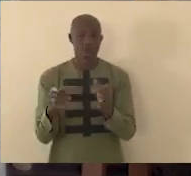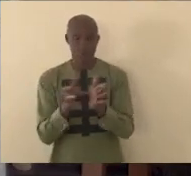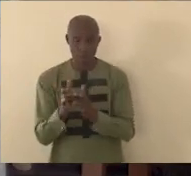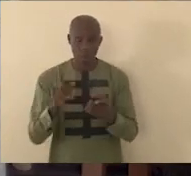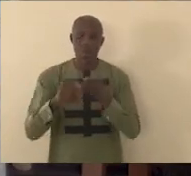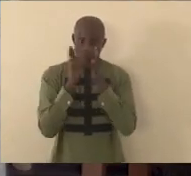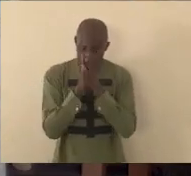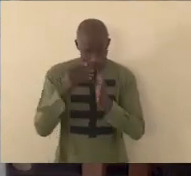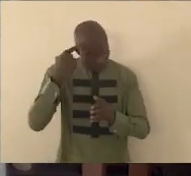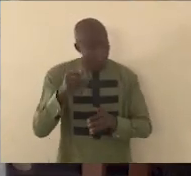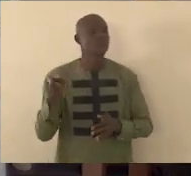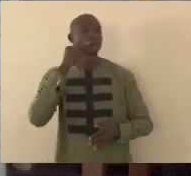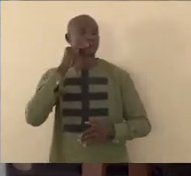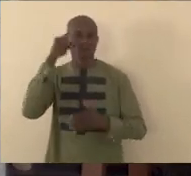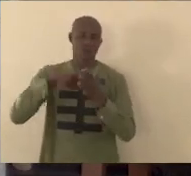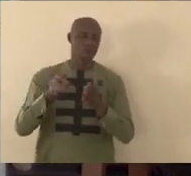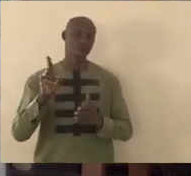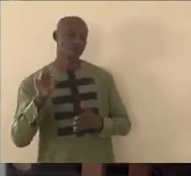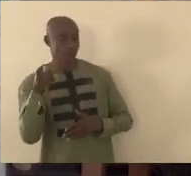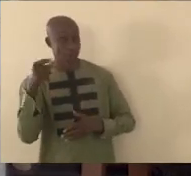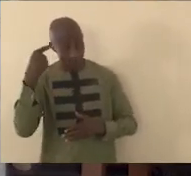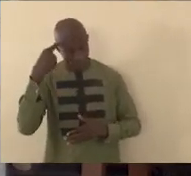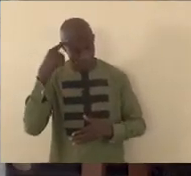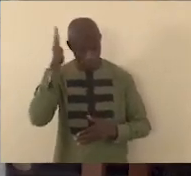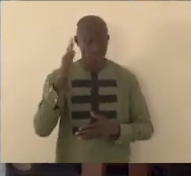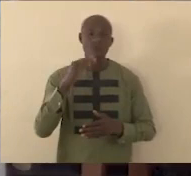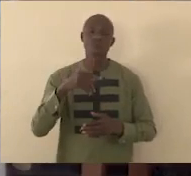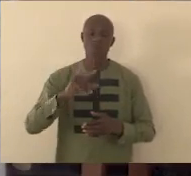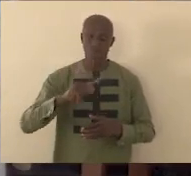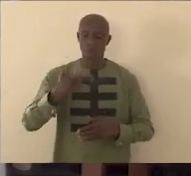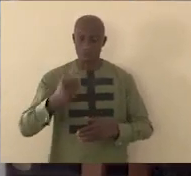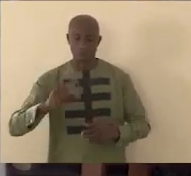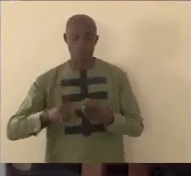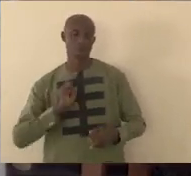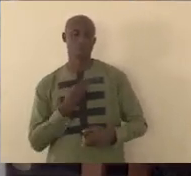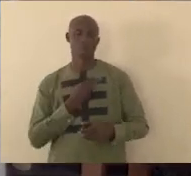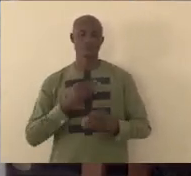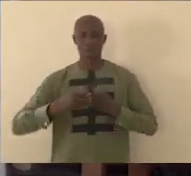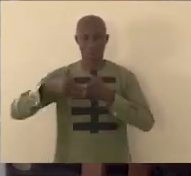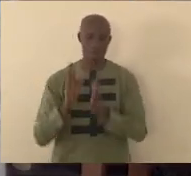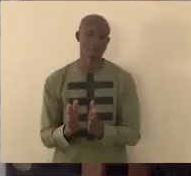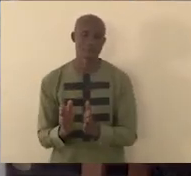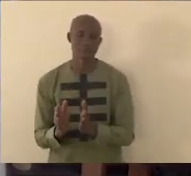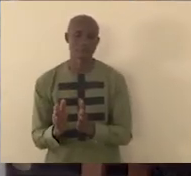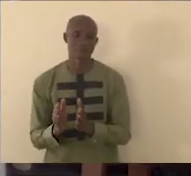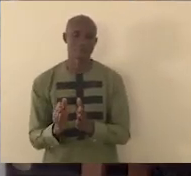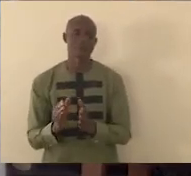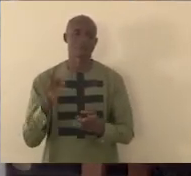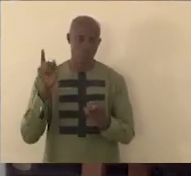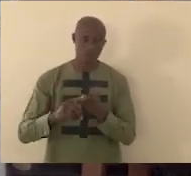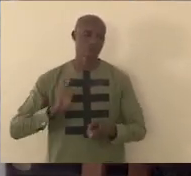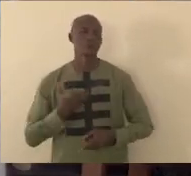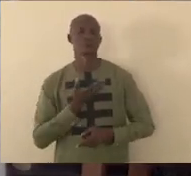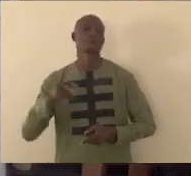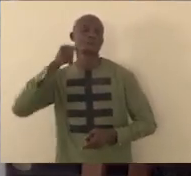to ask to pray for Nigeria, what do you think she will turn to us to say? One, to our leaders, and two, to